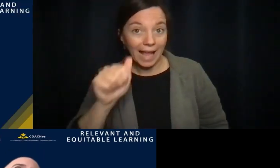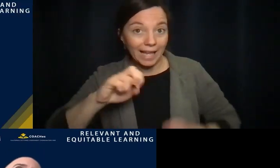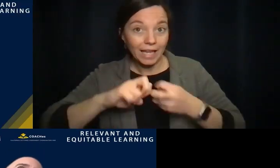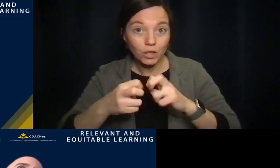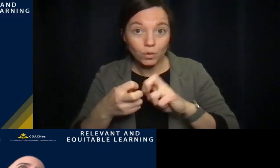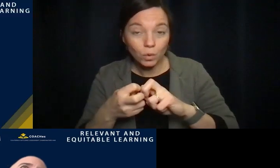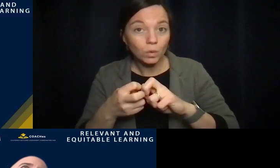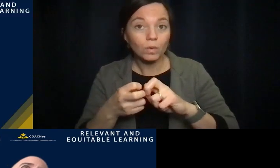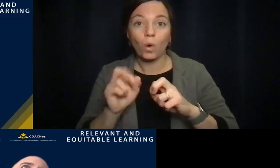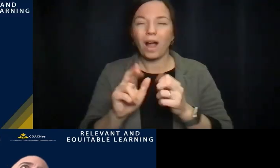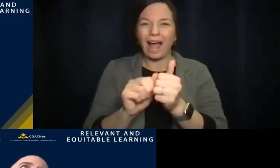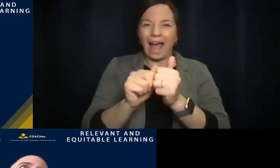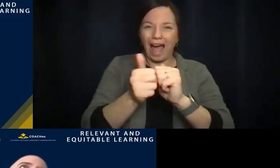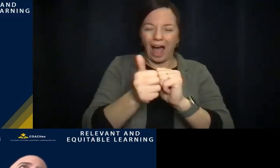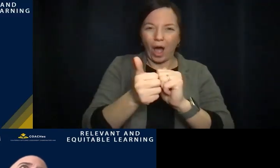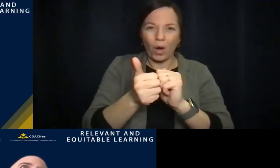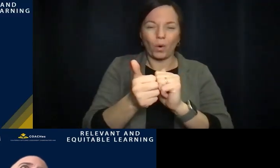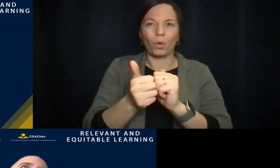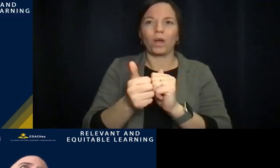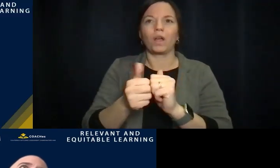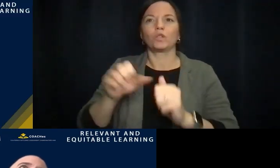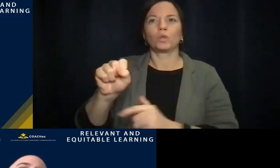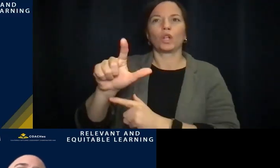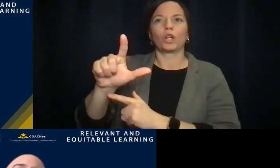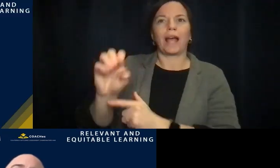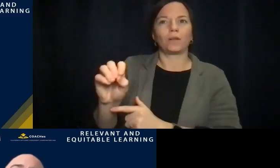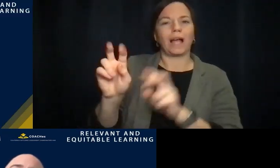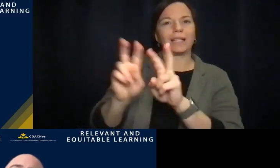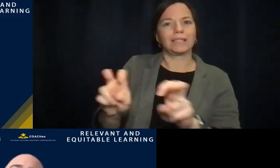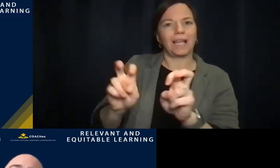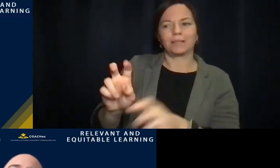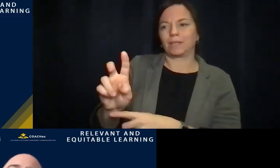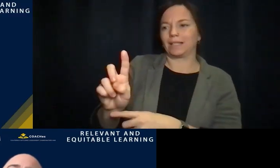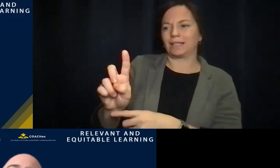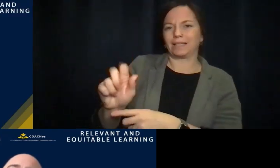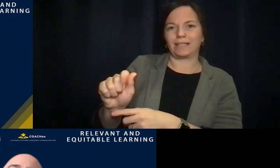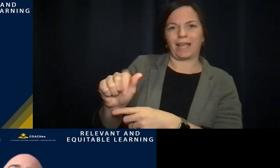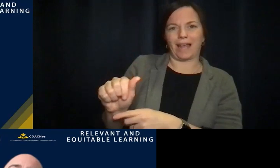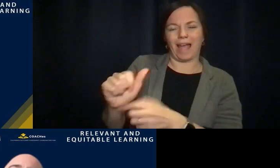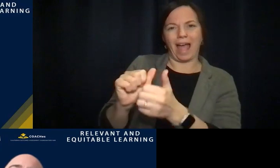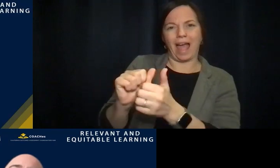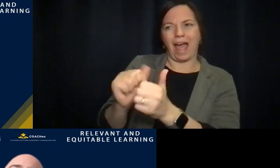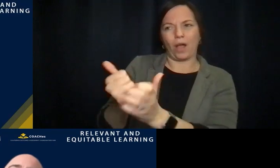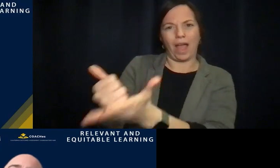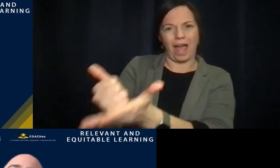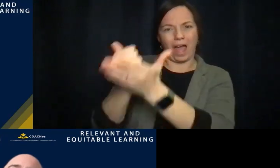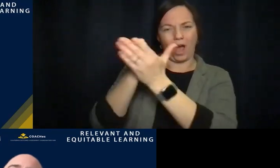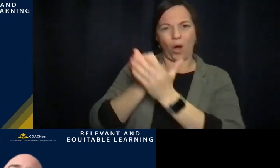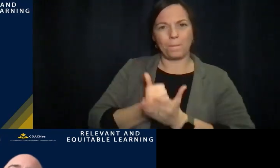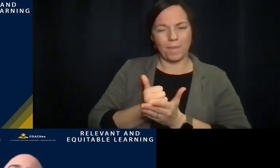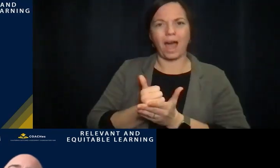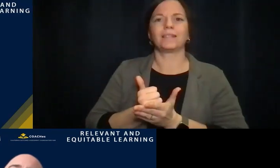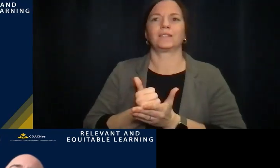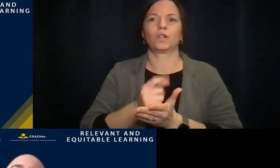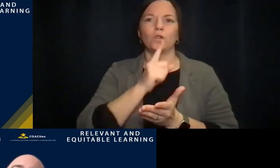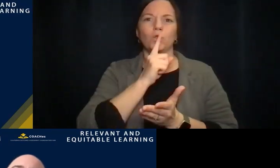would actually student learning outcomes assessment data help us get out of the weeds, have a meaningful discussion about